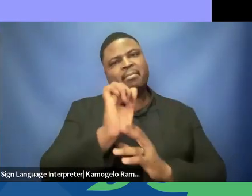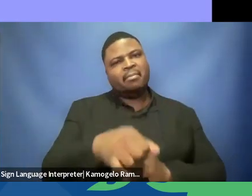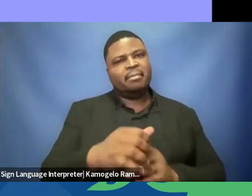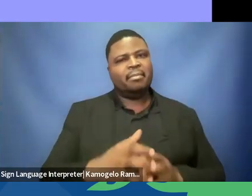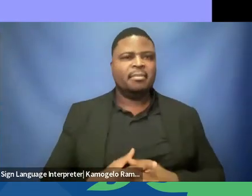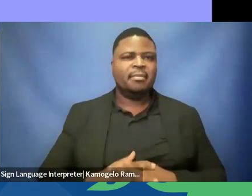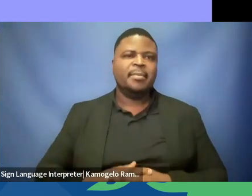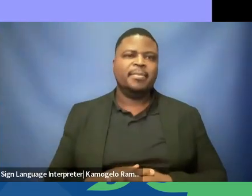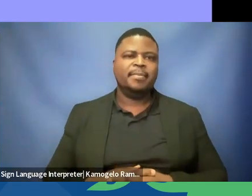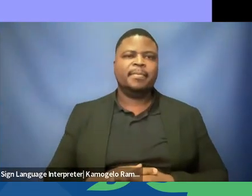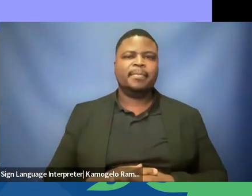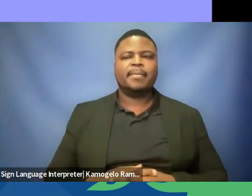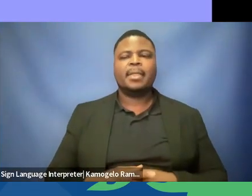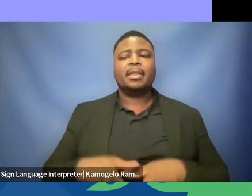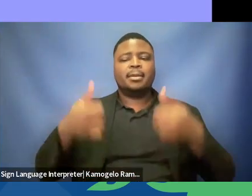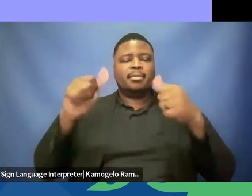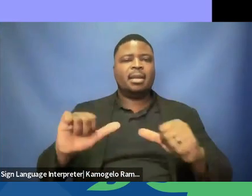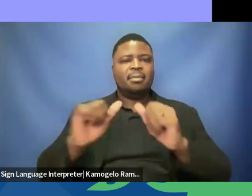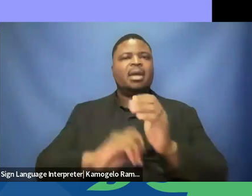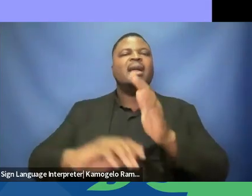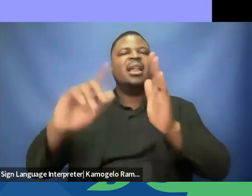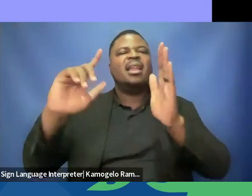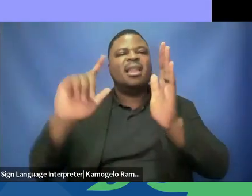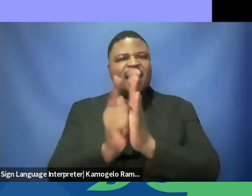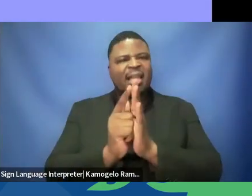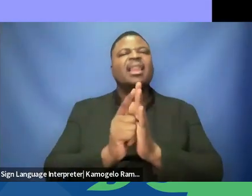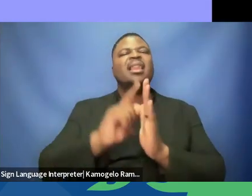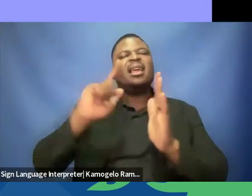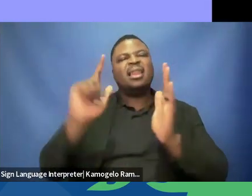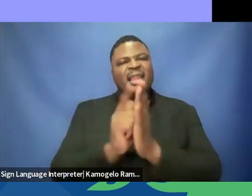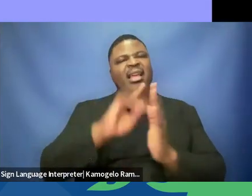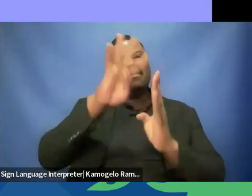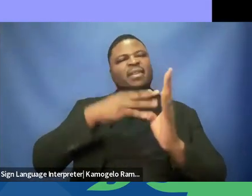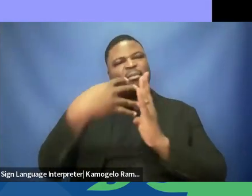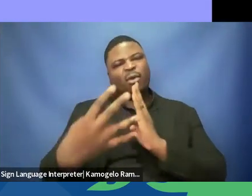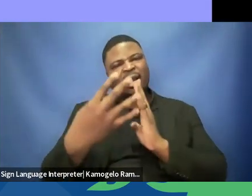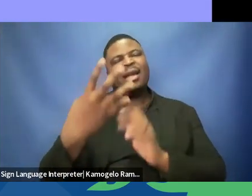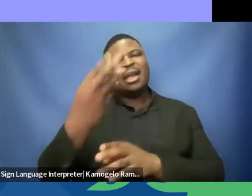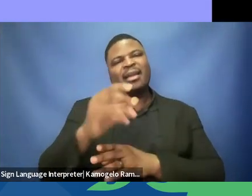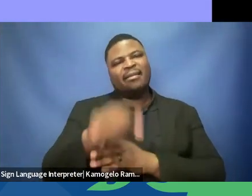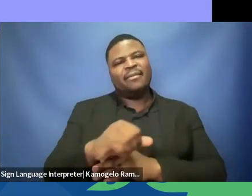The legal framework. After we did all that, now Mombasa County came on